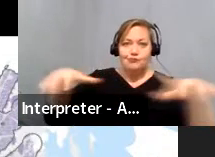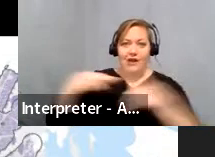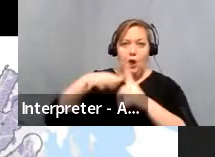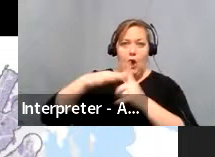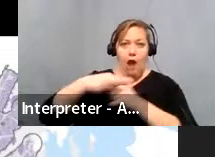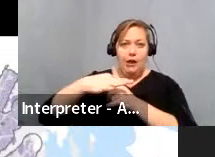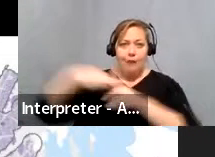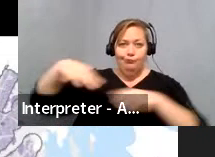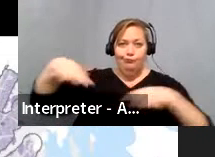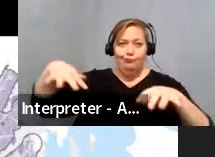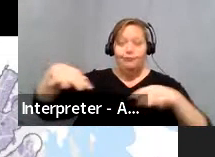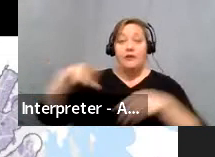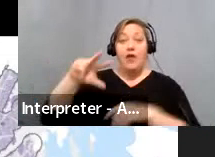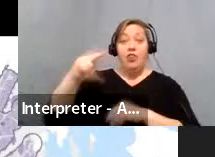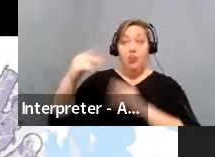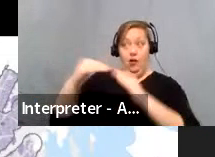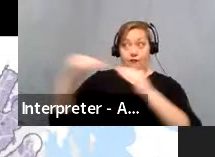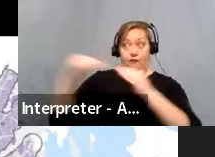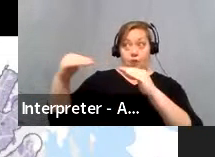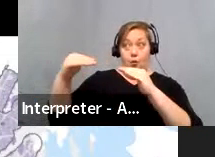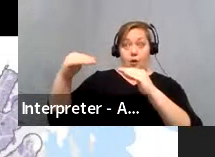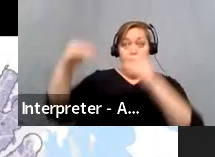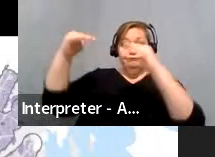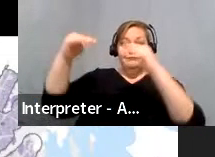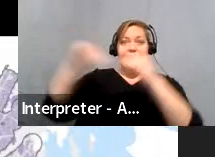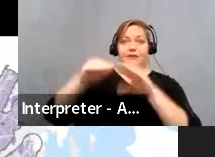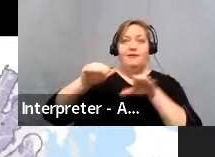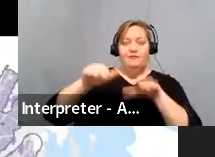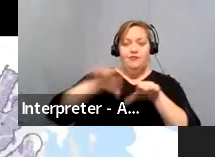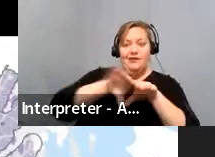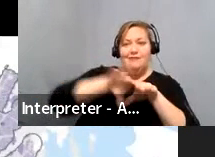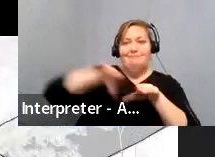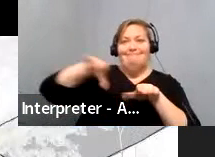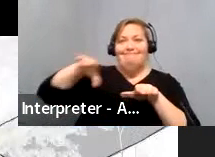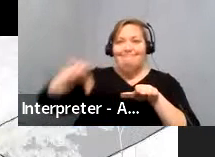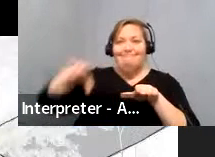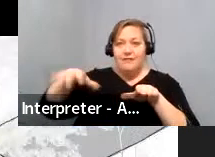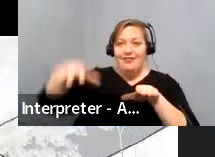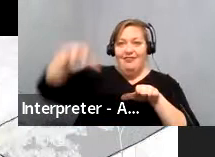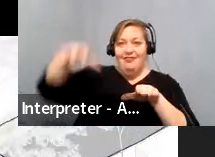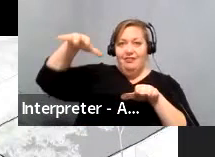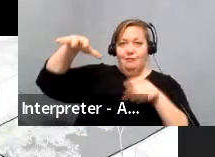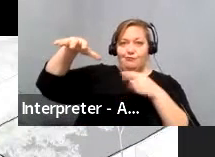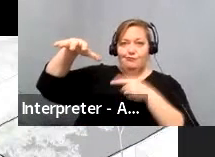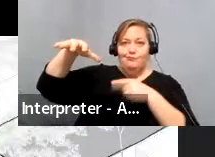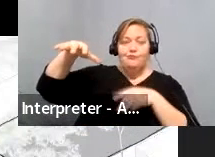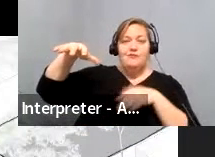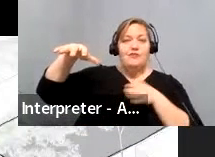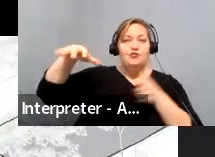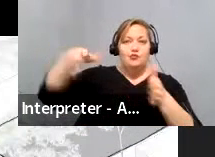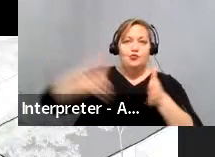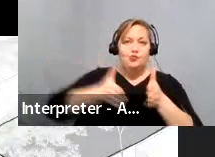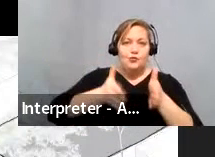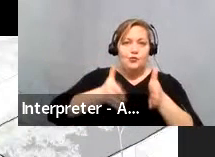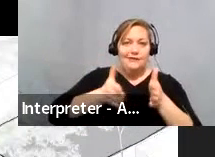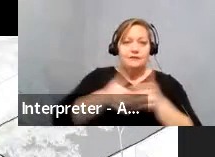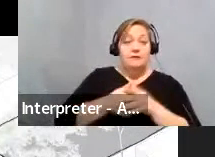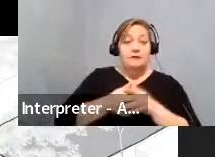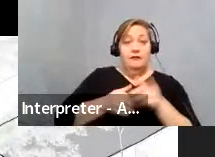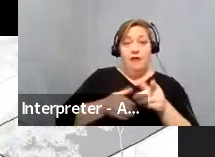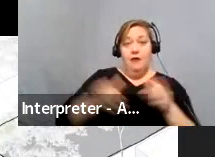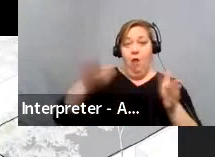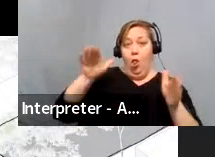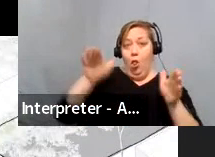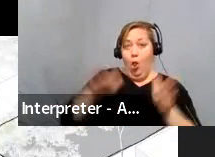floor will also be required to be set back from the street. Next slide, please. So here we see an example of a low-rise apartment